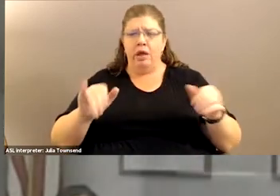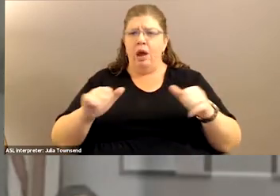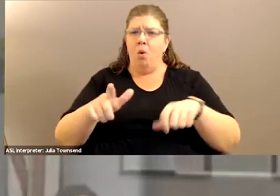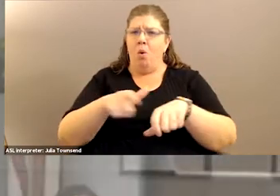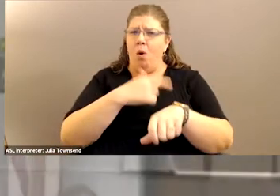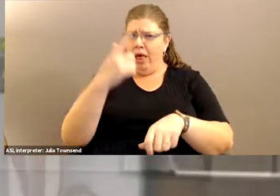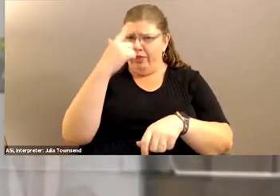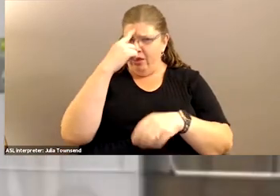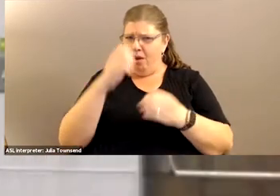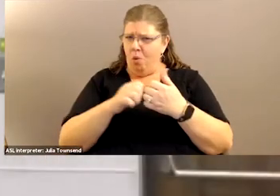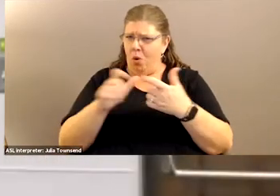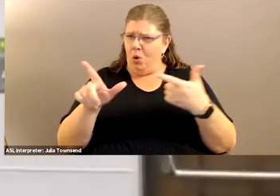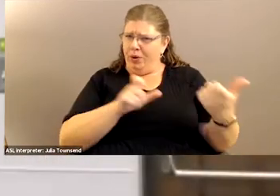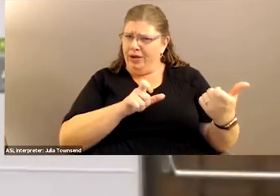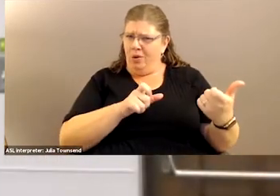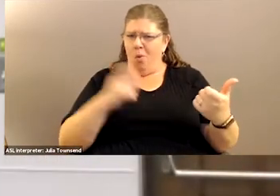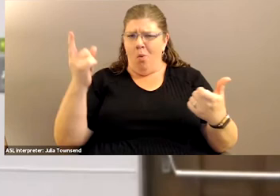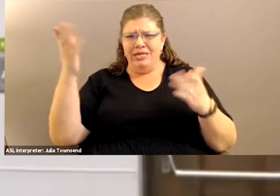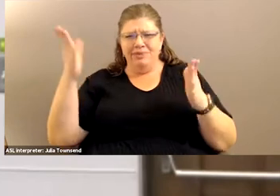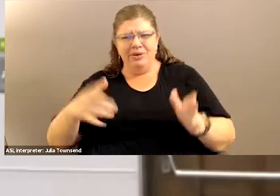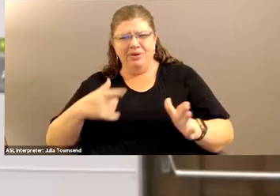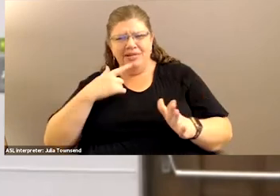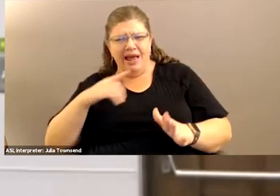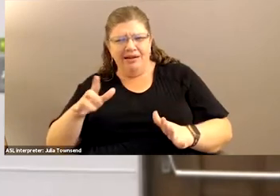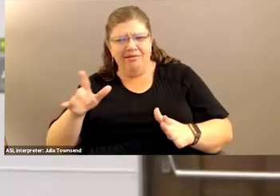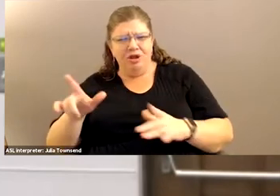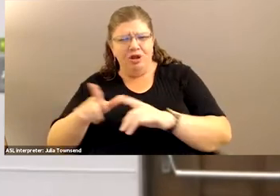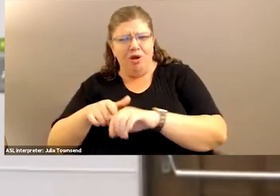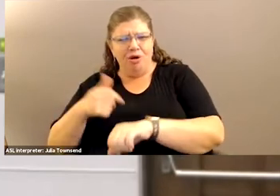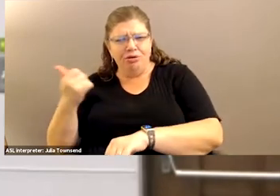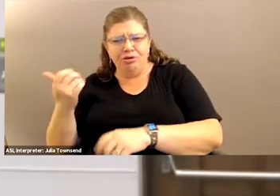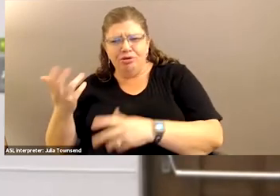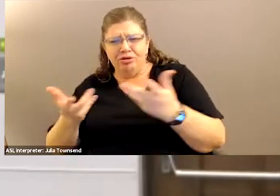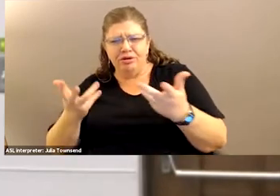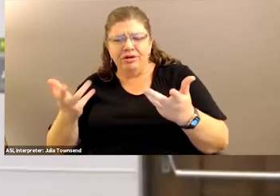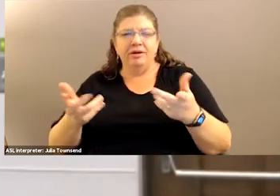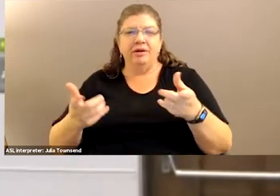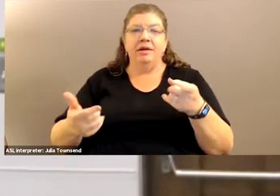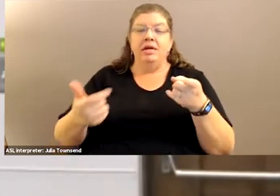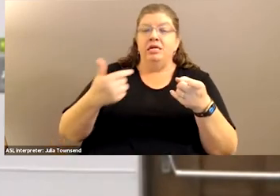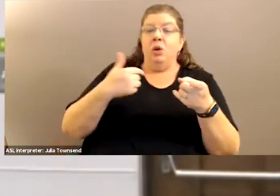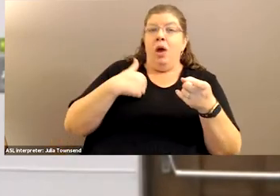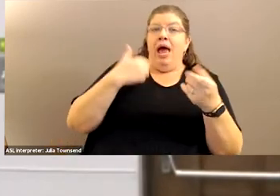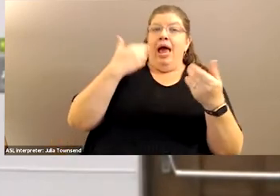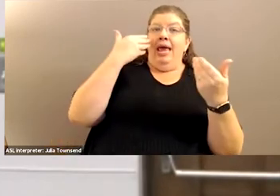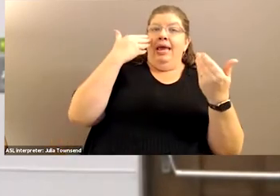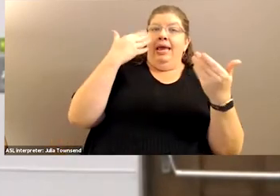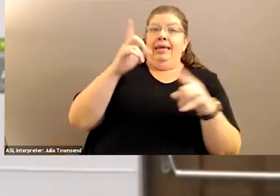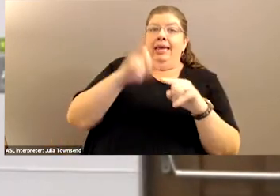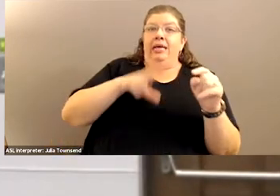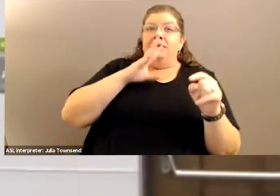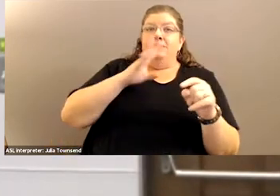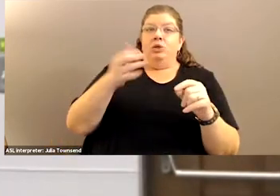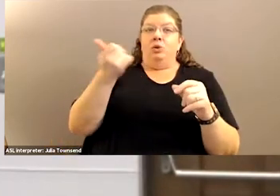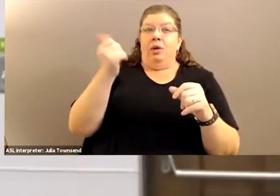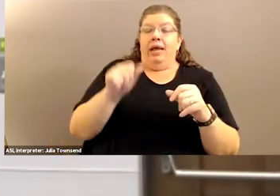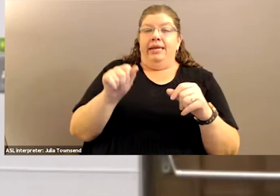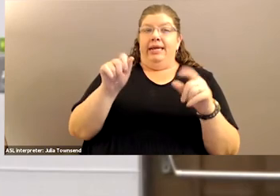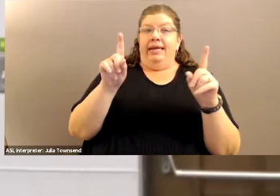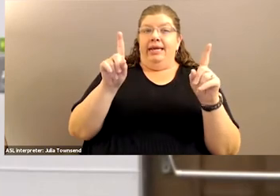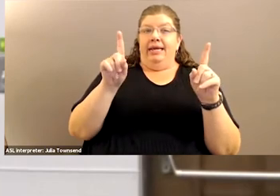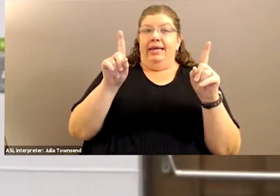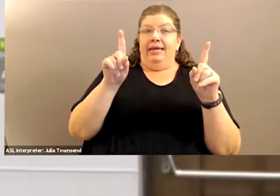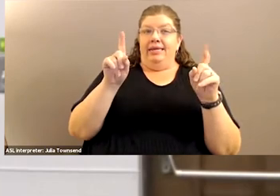it was quicker than a speaker indicated today so i can't speak to any tests um